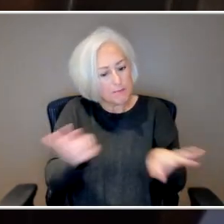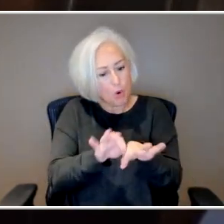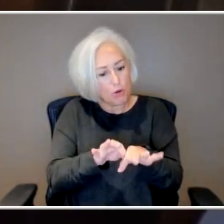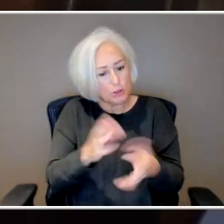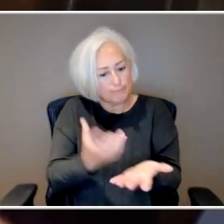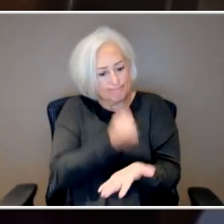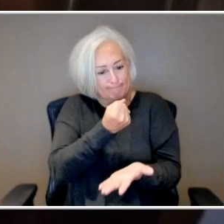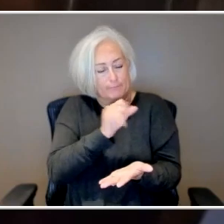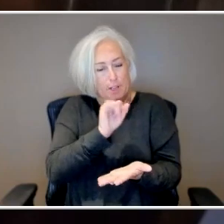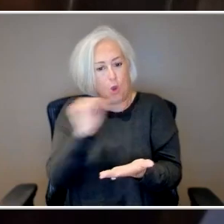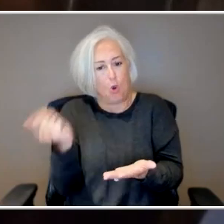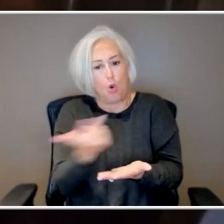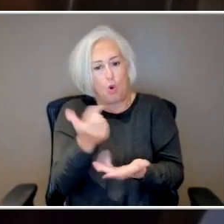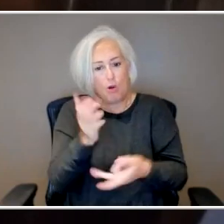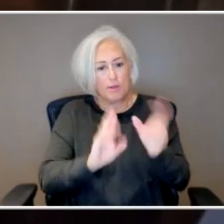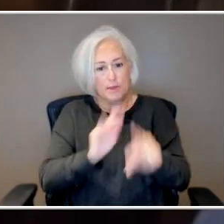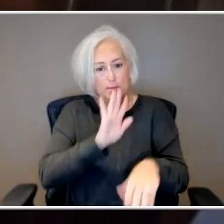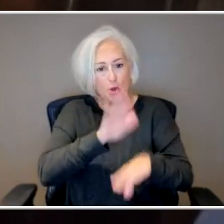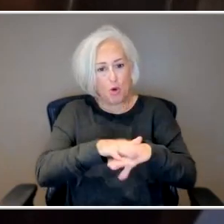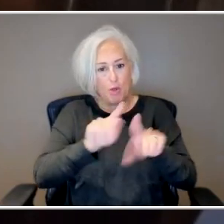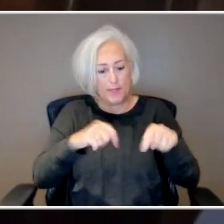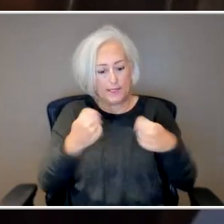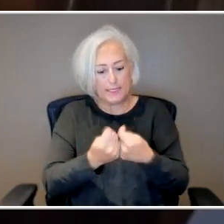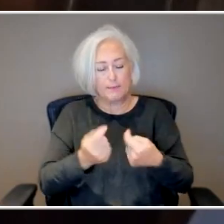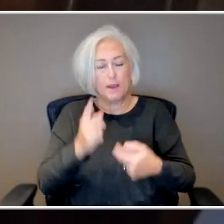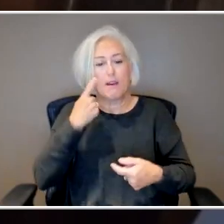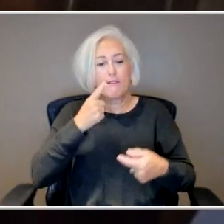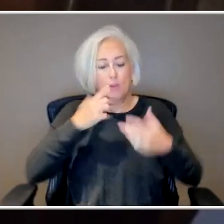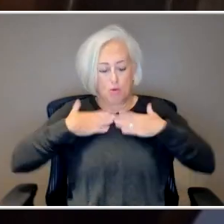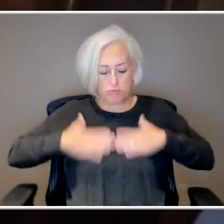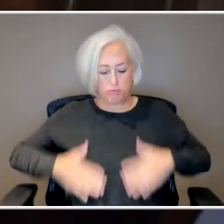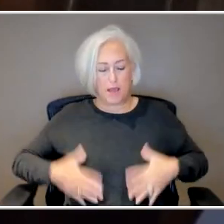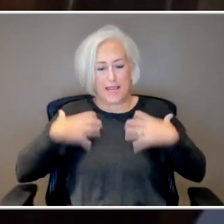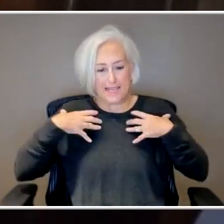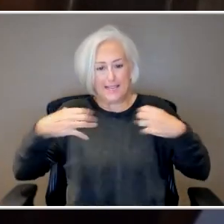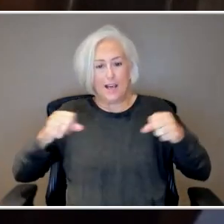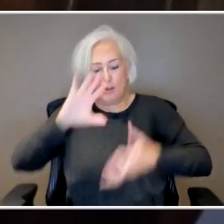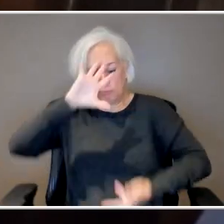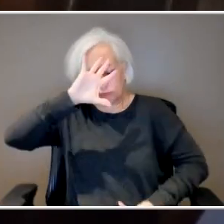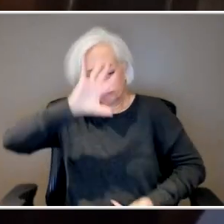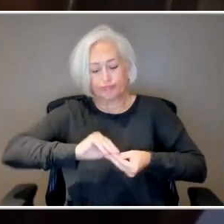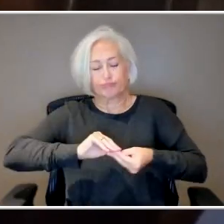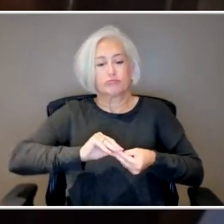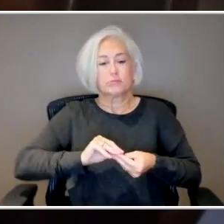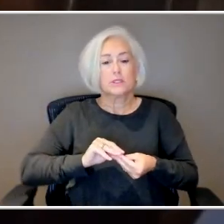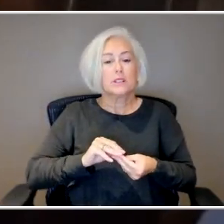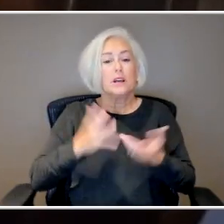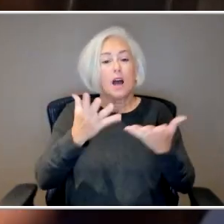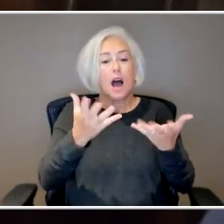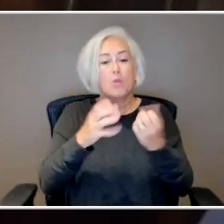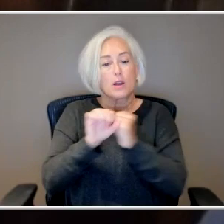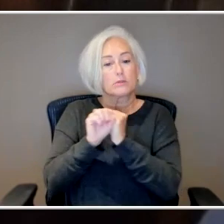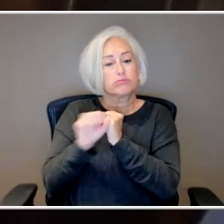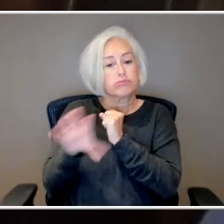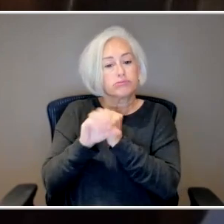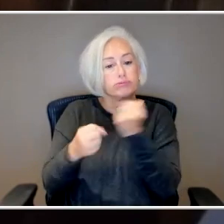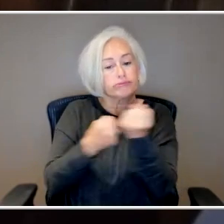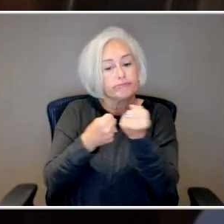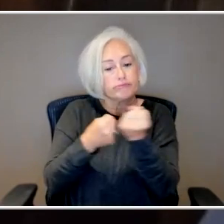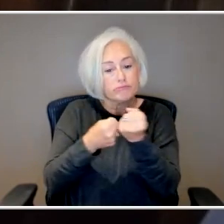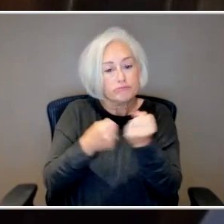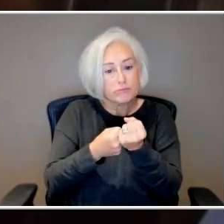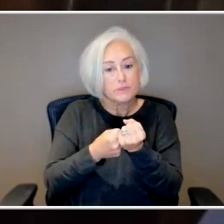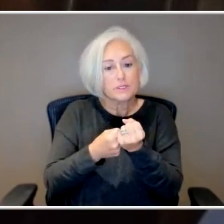to a whole body, wellness. And I just want to also put in the plug that I had moved all